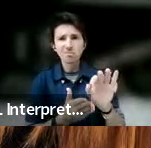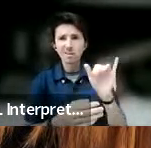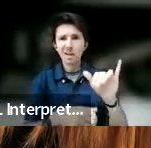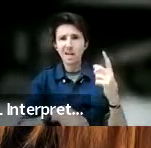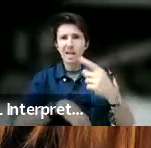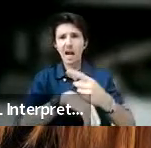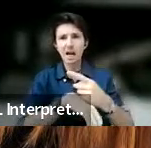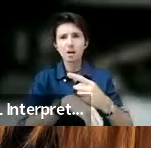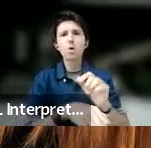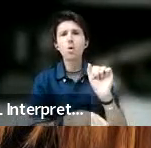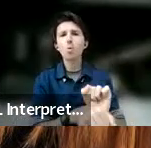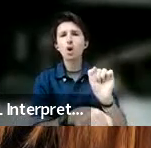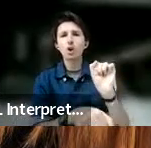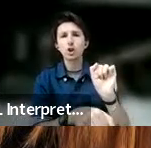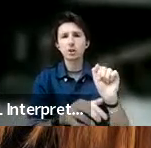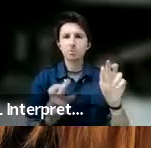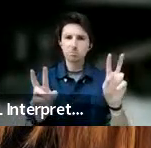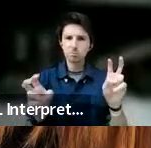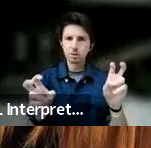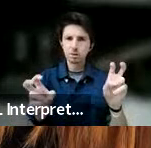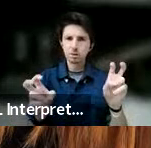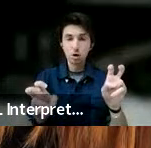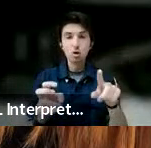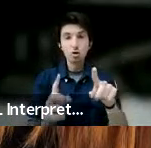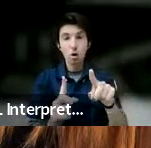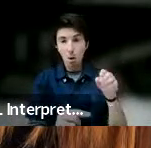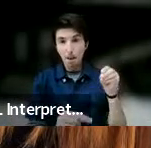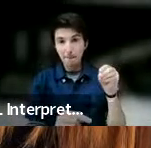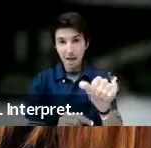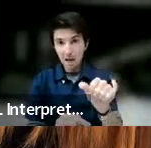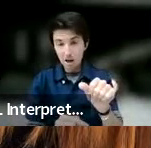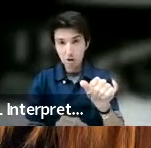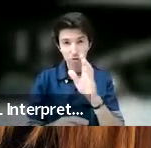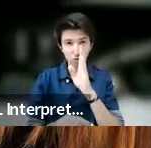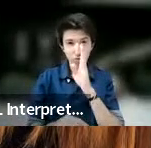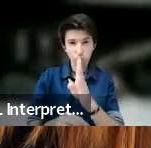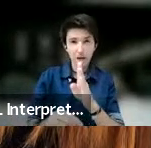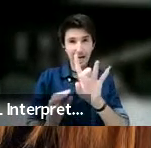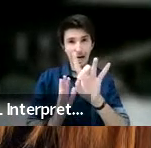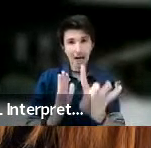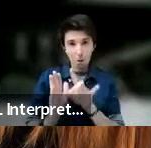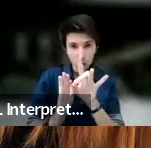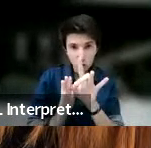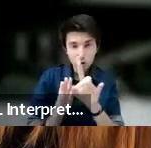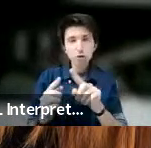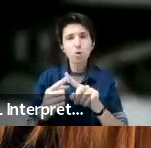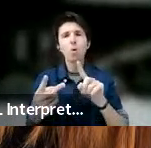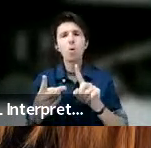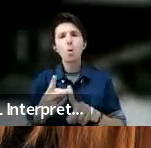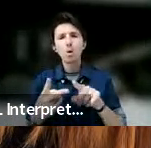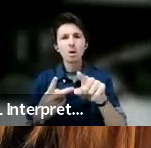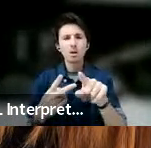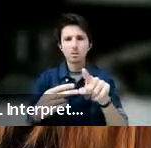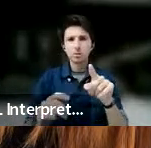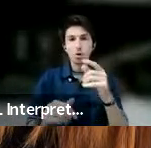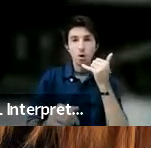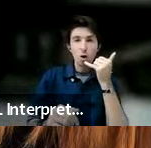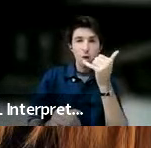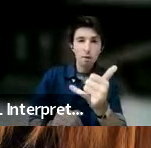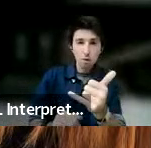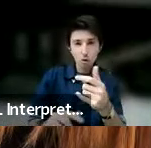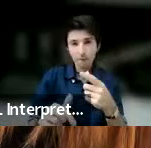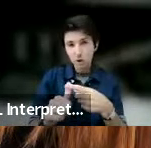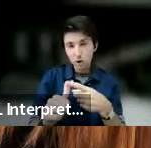paid either that straight 8, or they will call you and give you the guaranteed day of work that you're owed under the